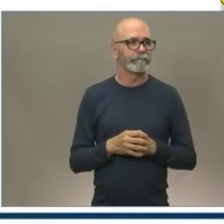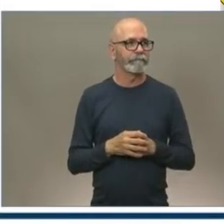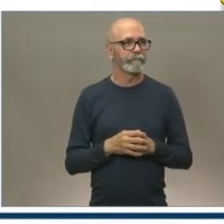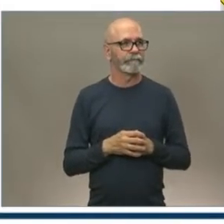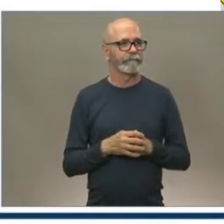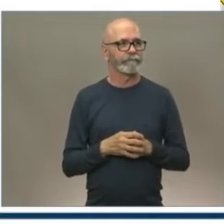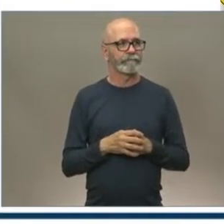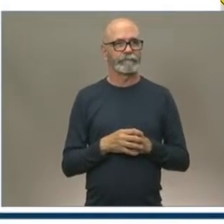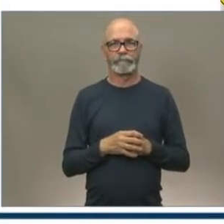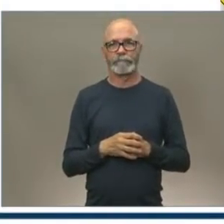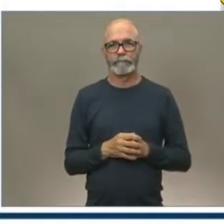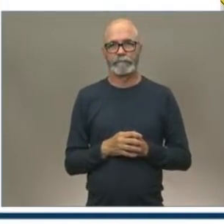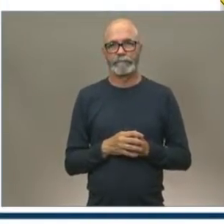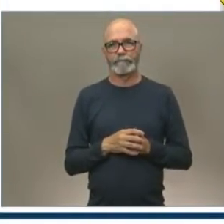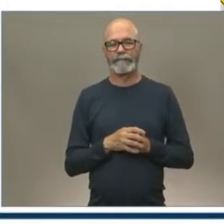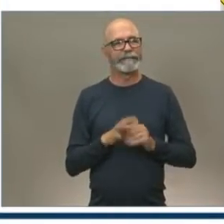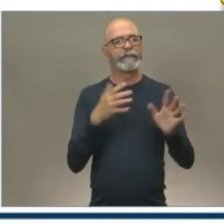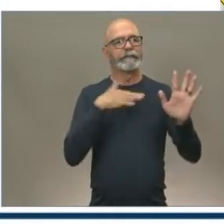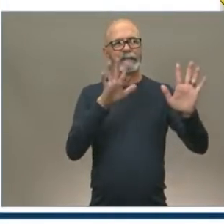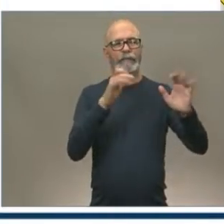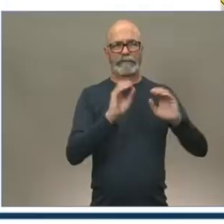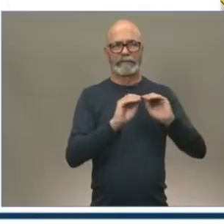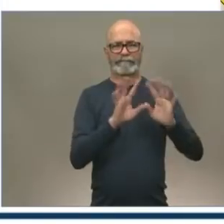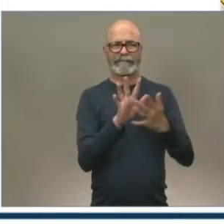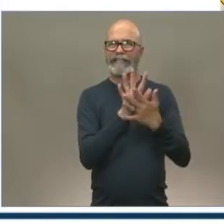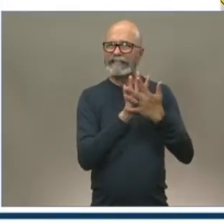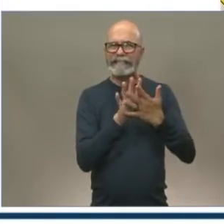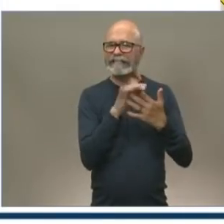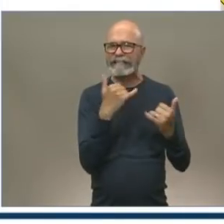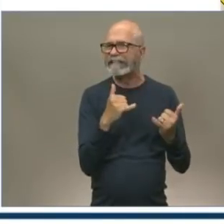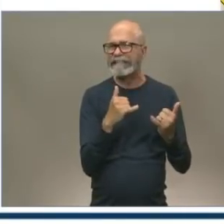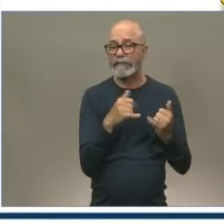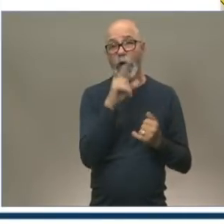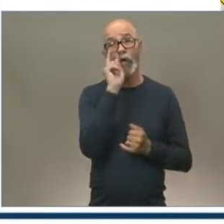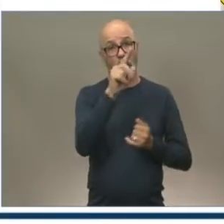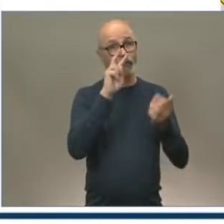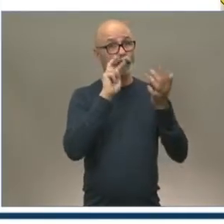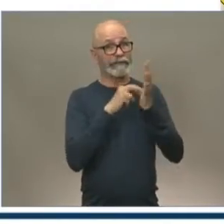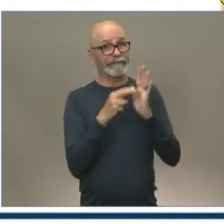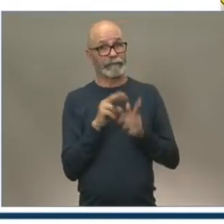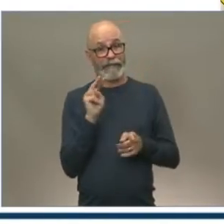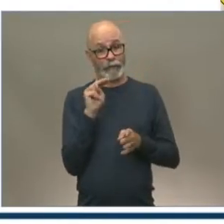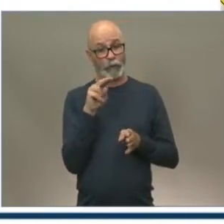to clarify. So right now, do we have the Nova Scotia borders remaining